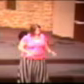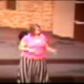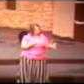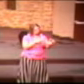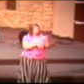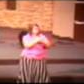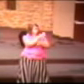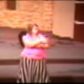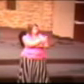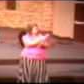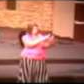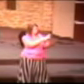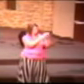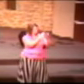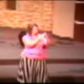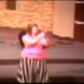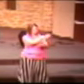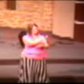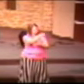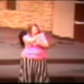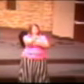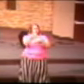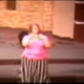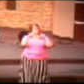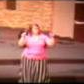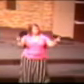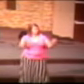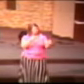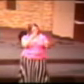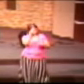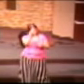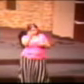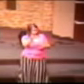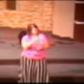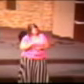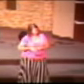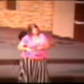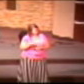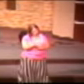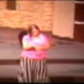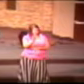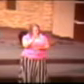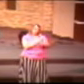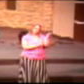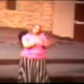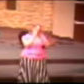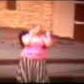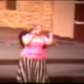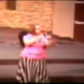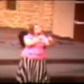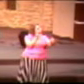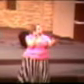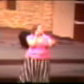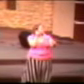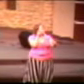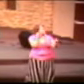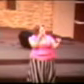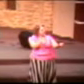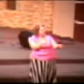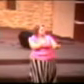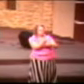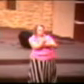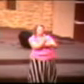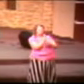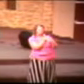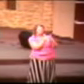town and village to another, proclaiming the good news of the kingdom of God. Jesus is teaching. But listen to what comes next. The twelve